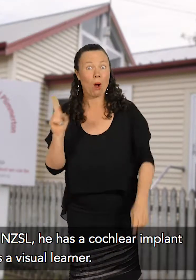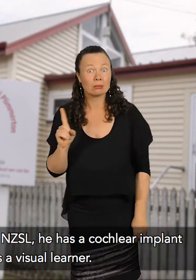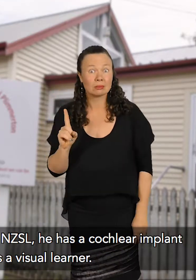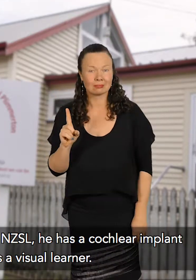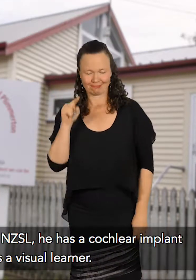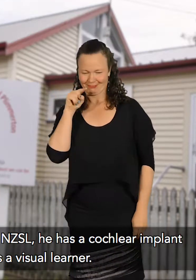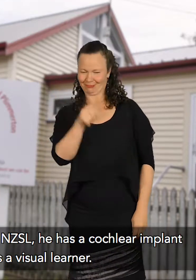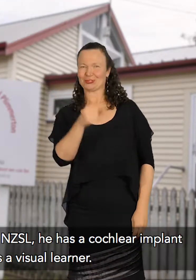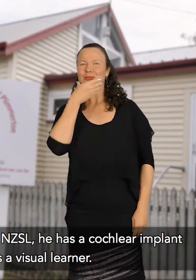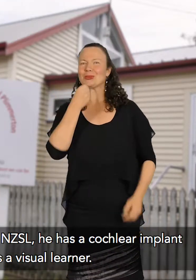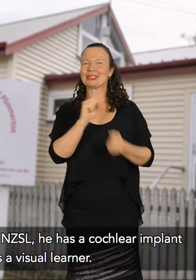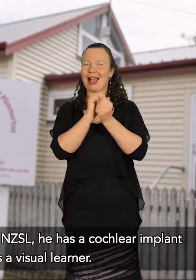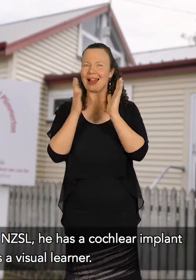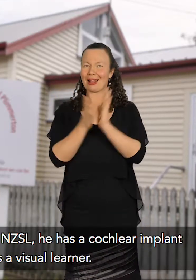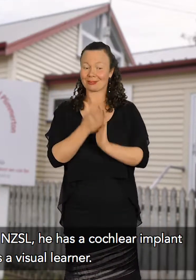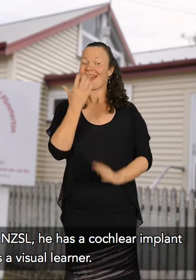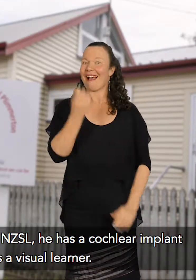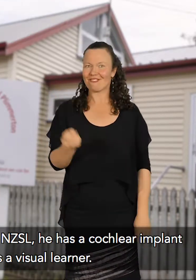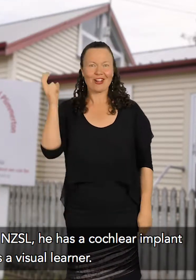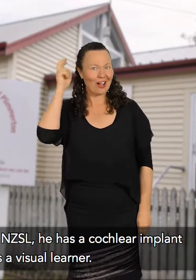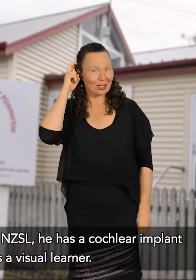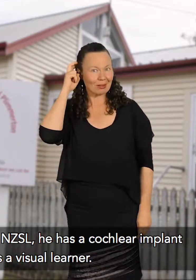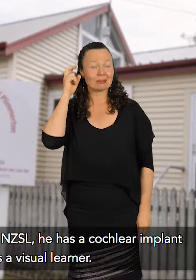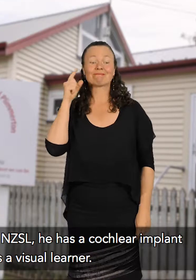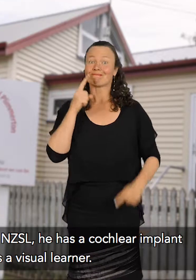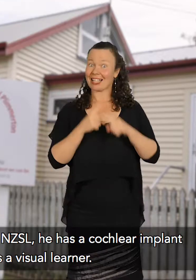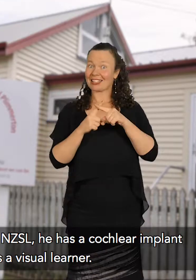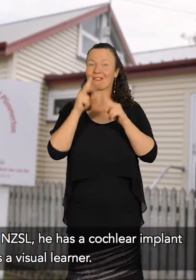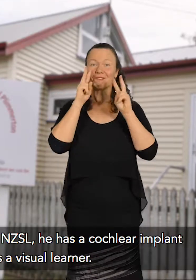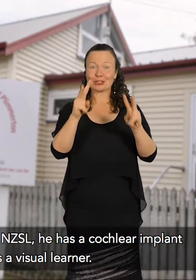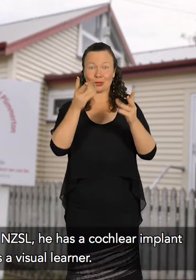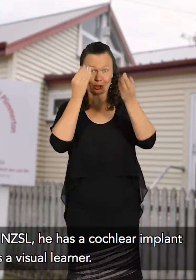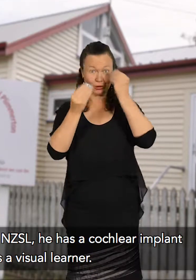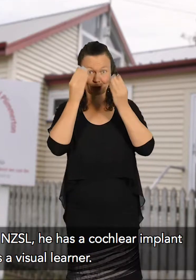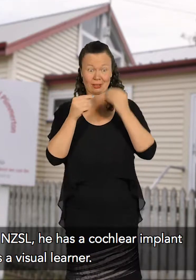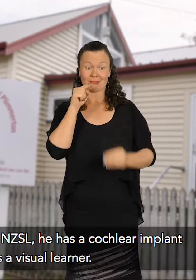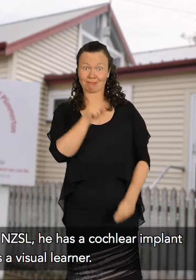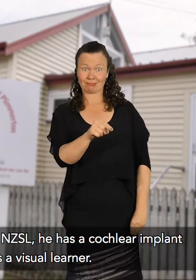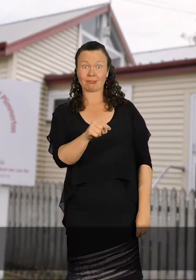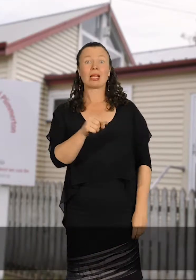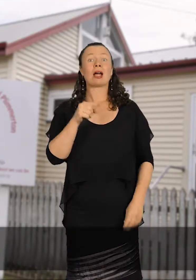The difference is he uses NZSL, he has a cochlear implant, and he's a visual learner.